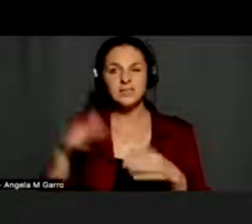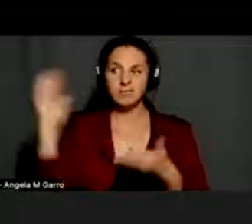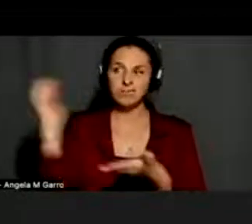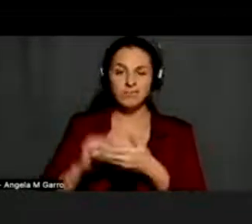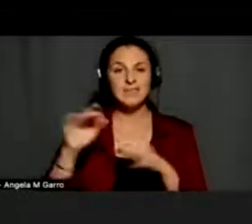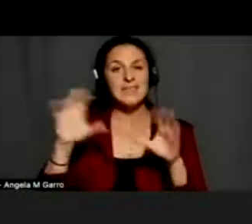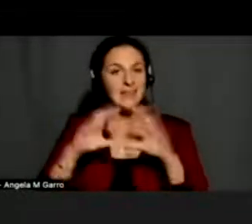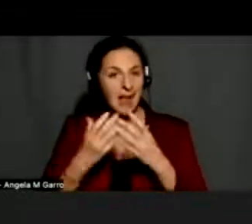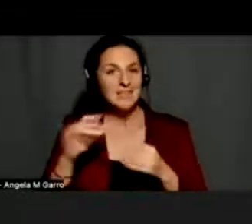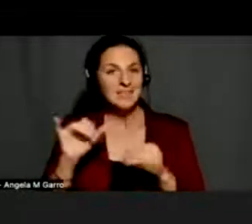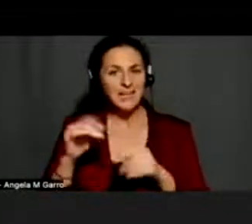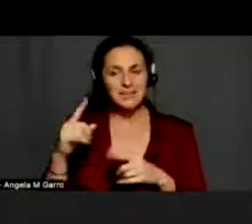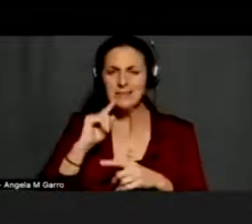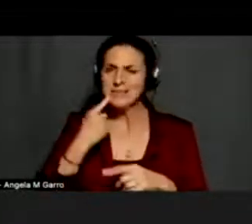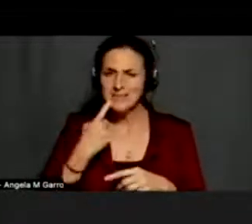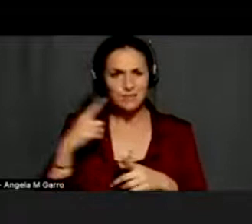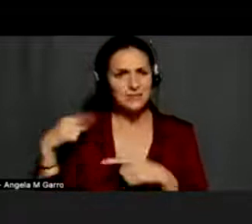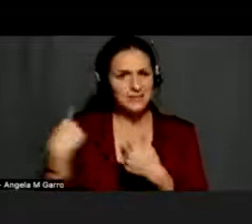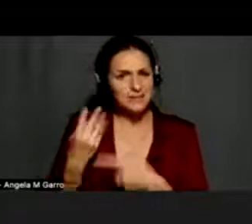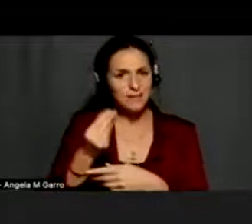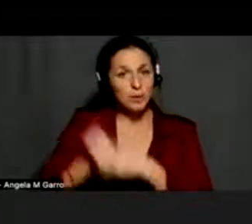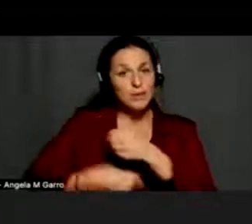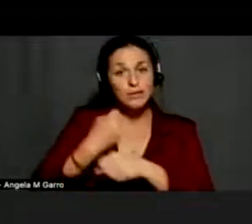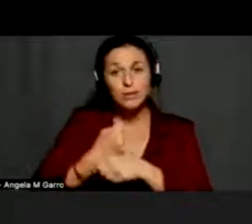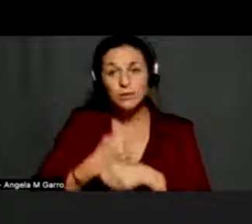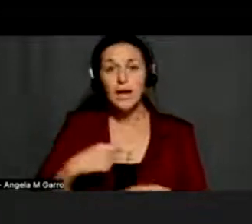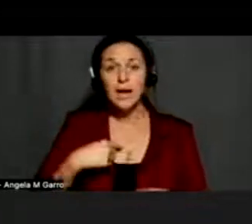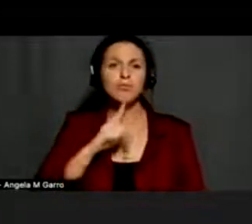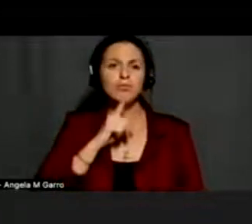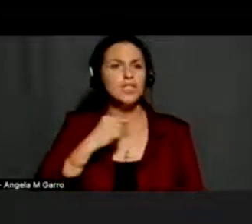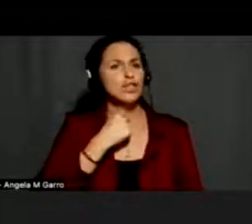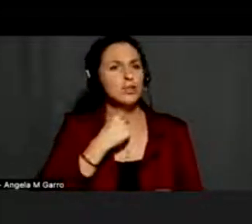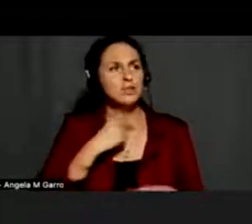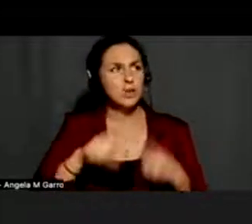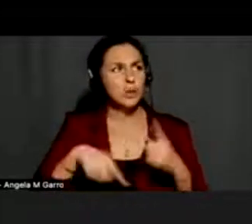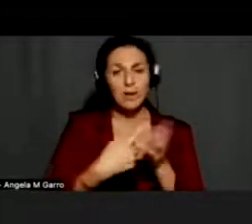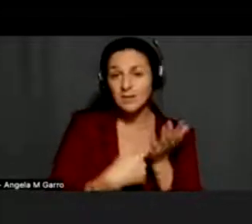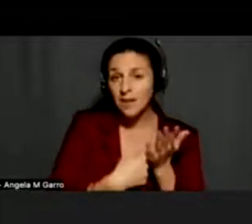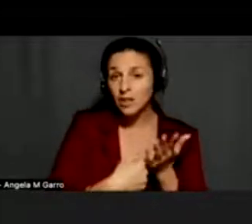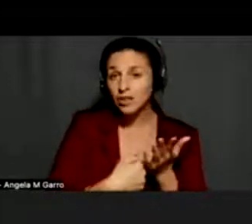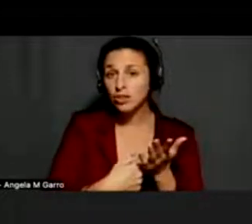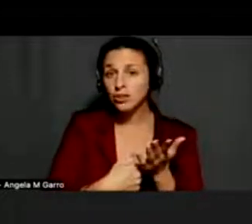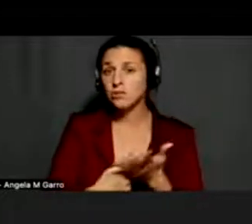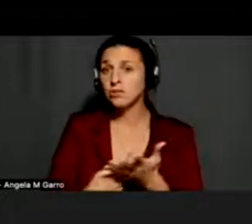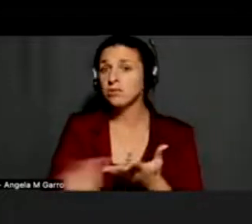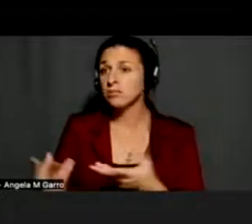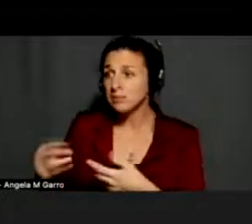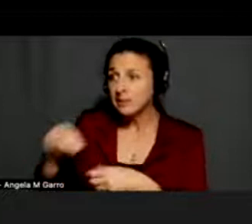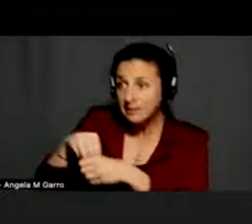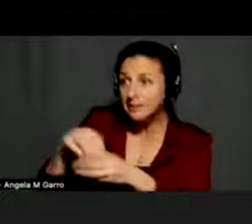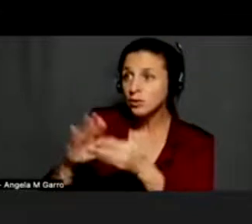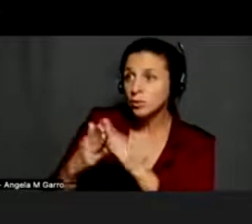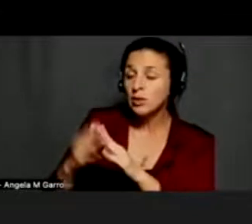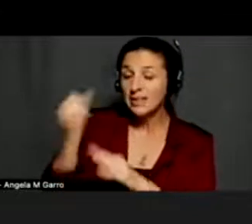but I'm very curious when the discussions are happening within the community, if those numbers might